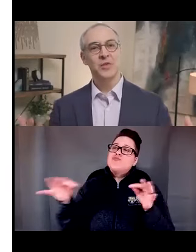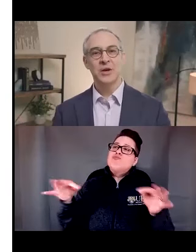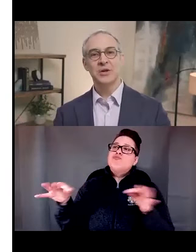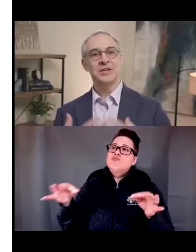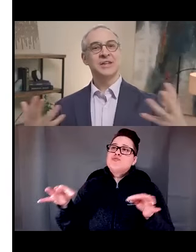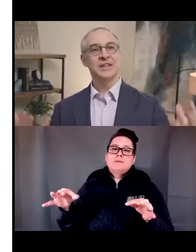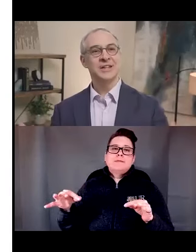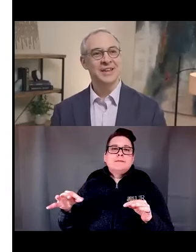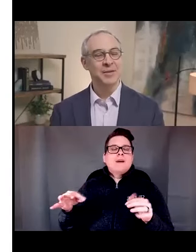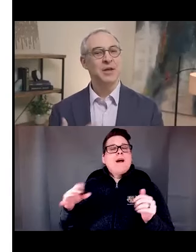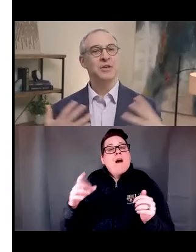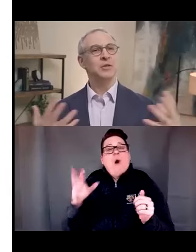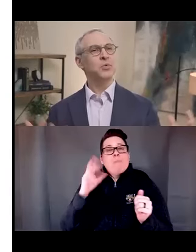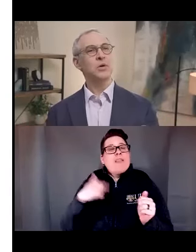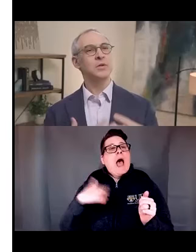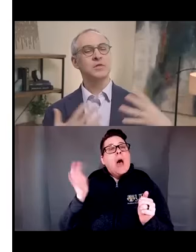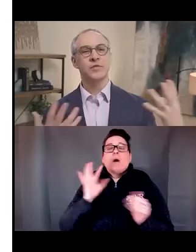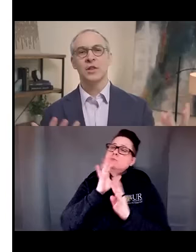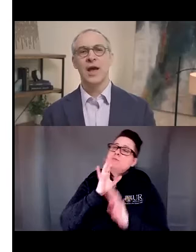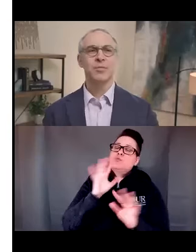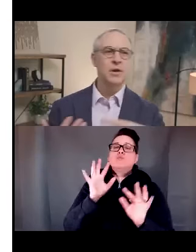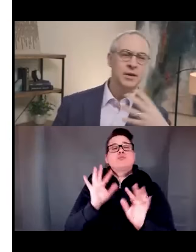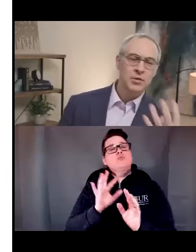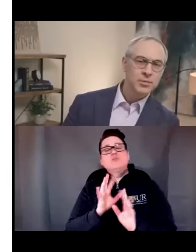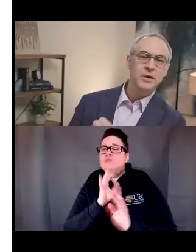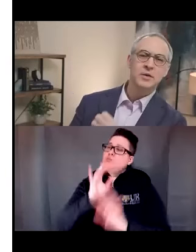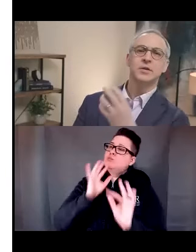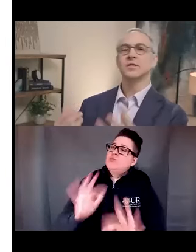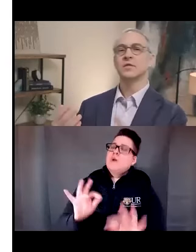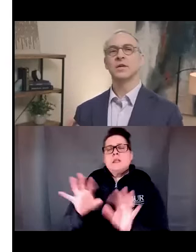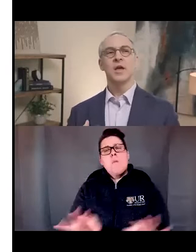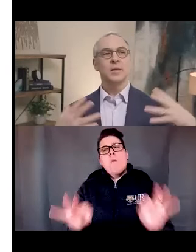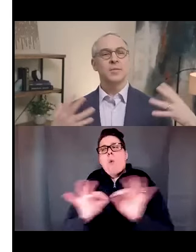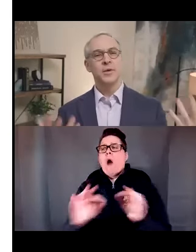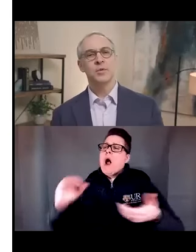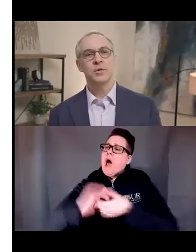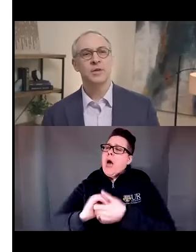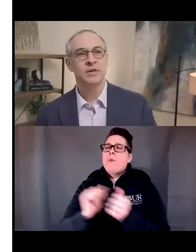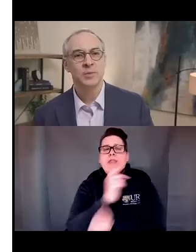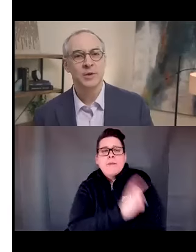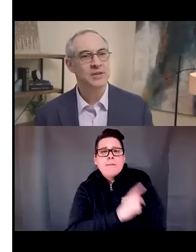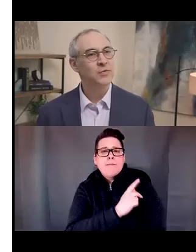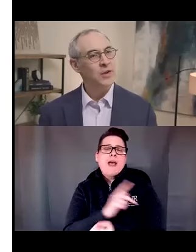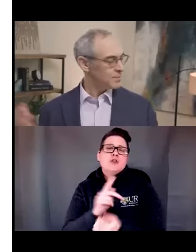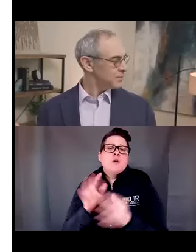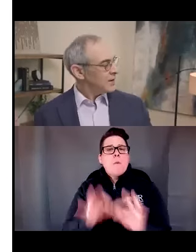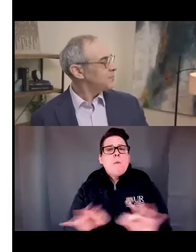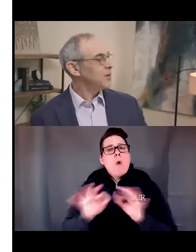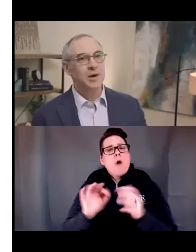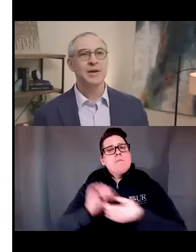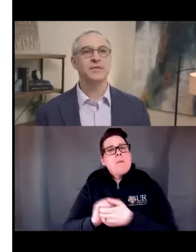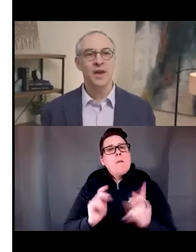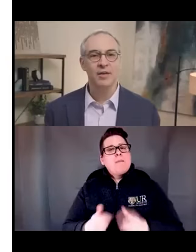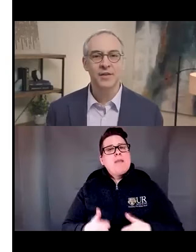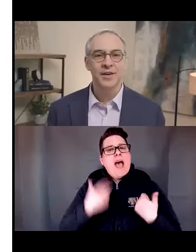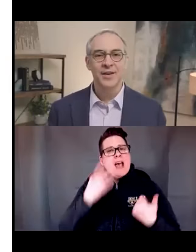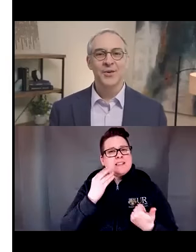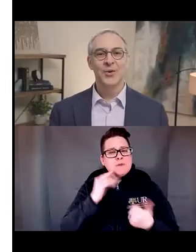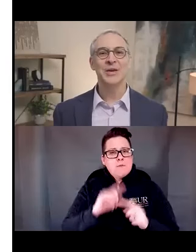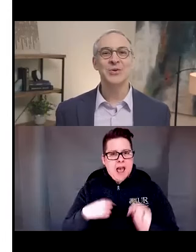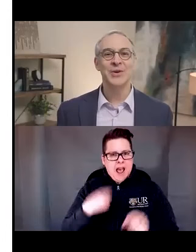hopefully very articulately about the importance of collaborating with patients and people with lived experience. And I realized I'm standing up here by